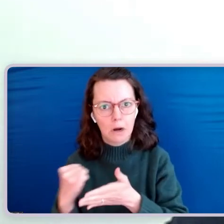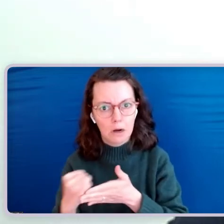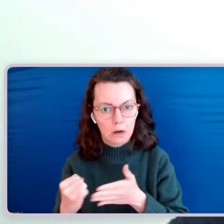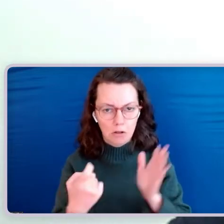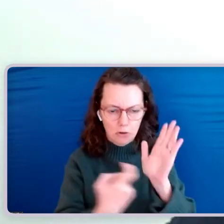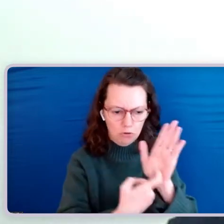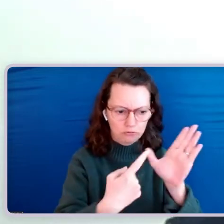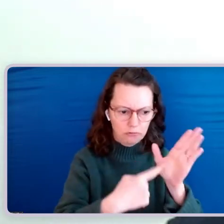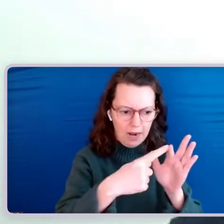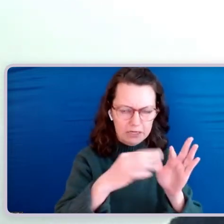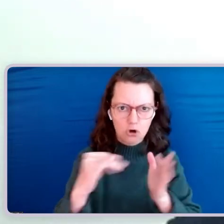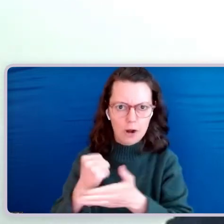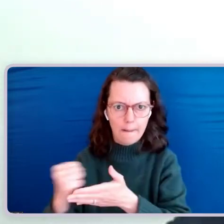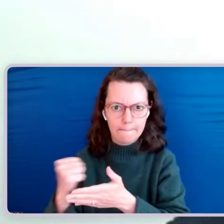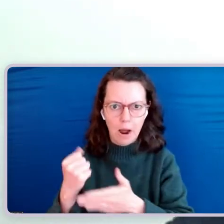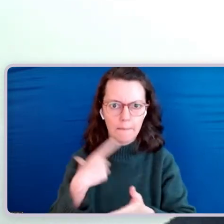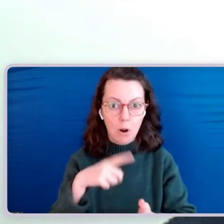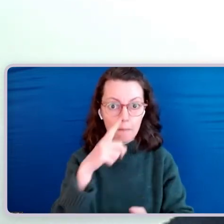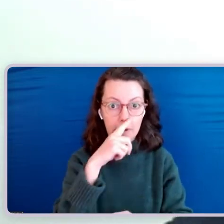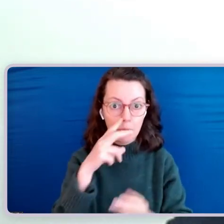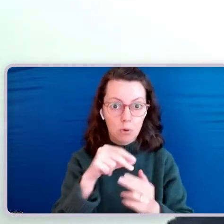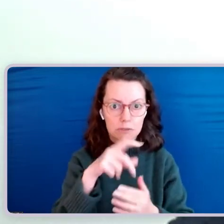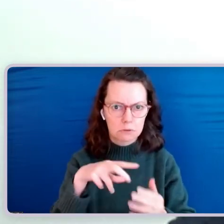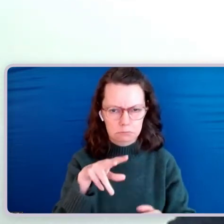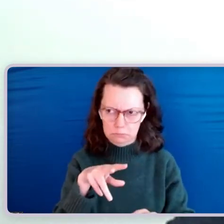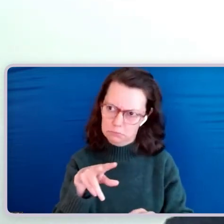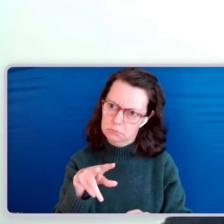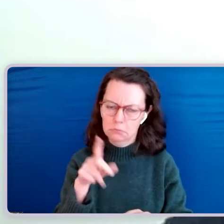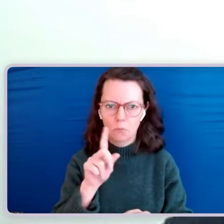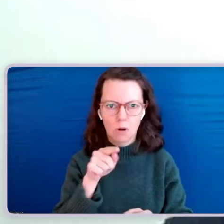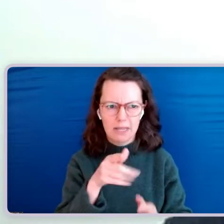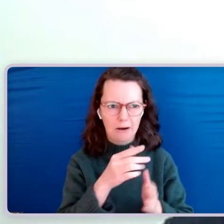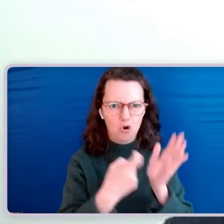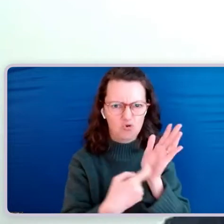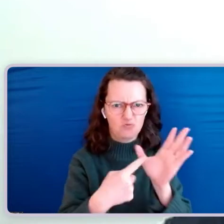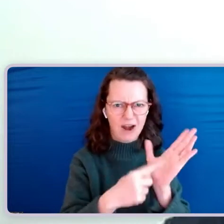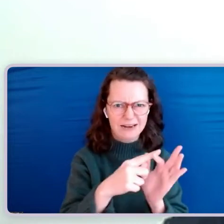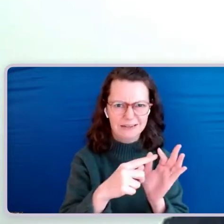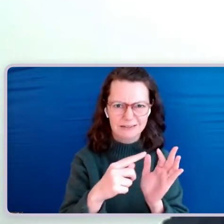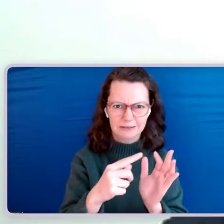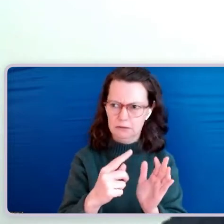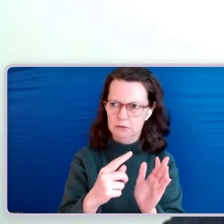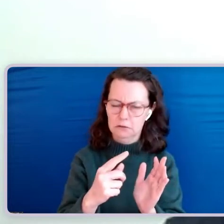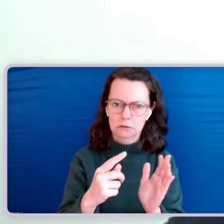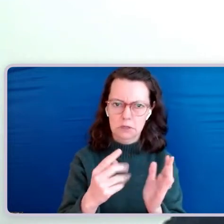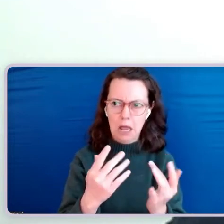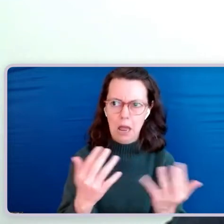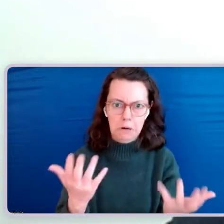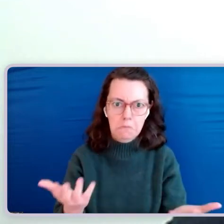more confusing from a person with a disabilities point of view. And if people aren't